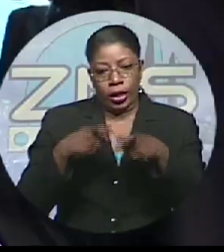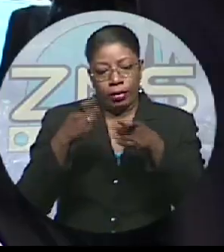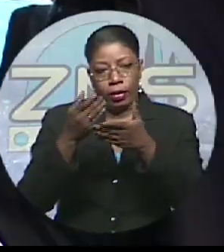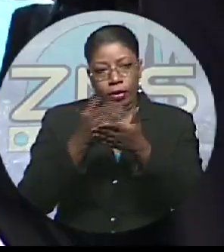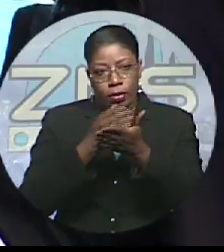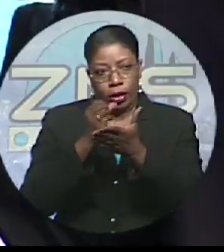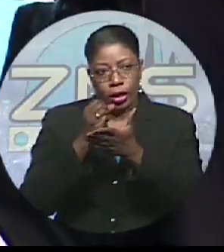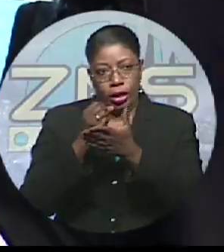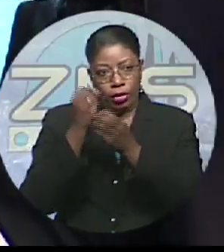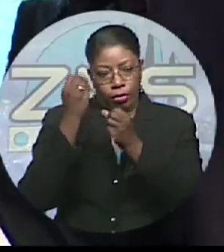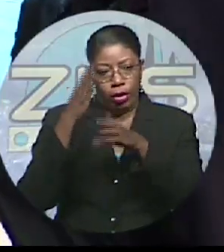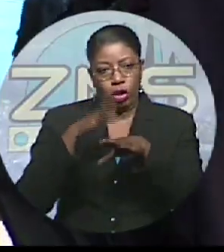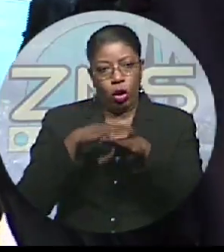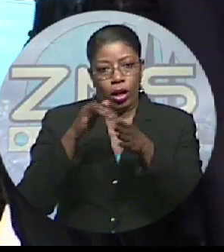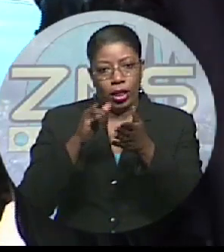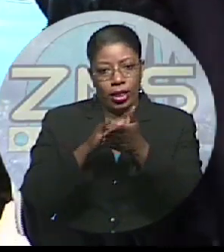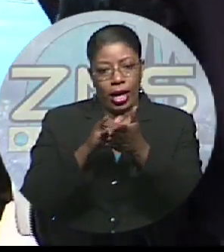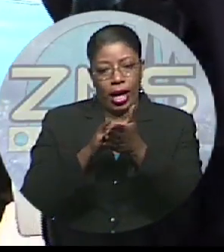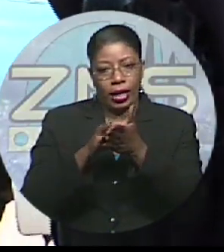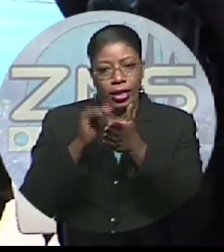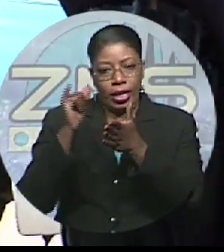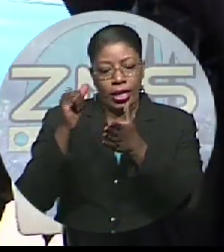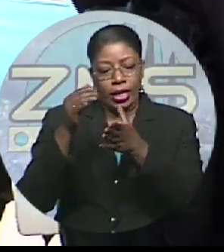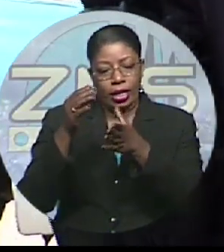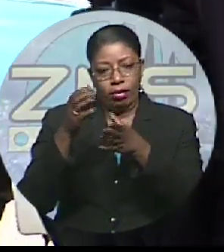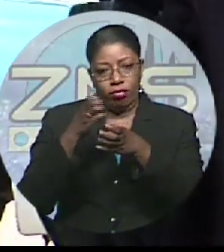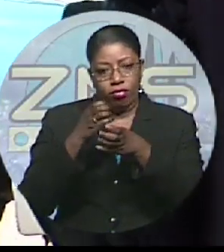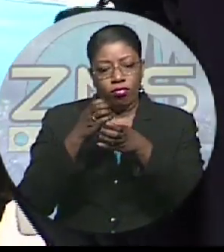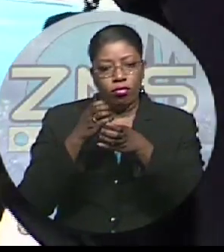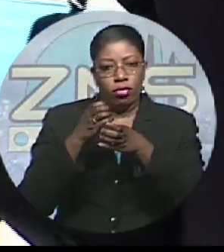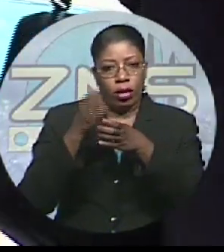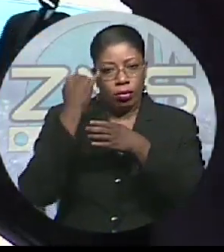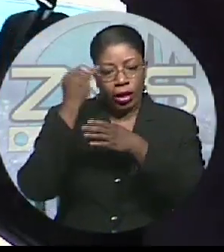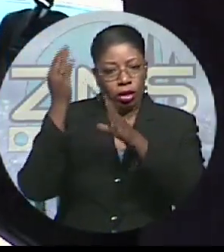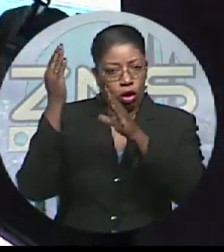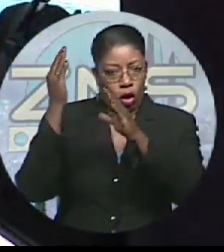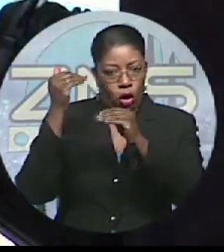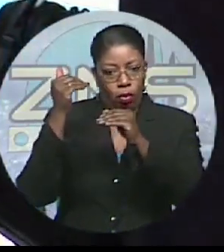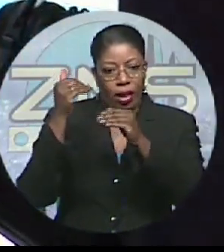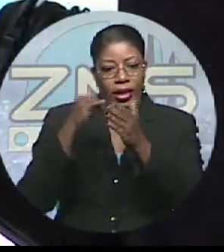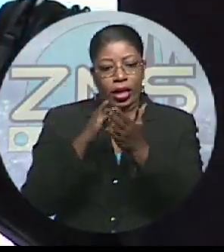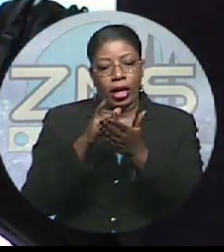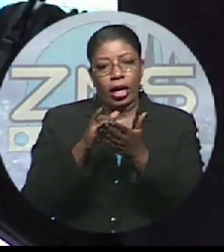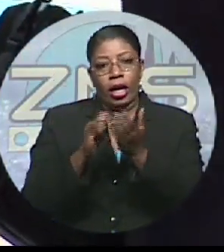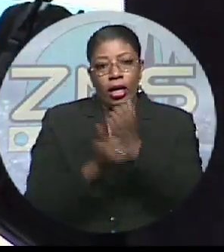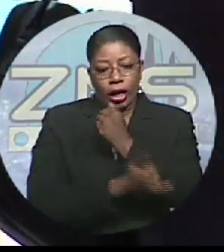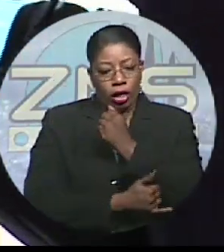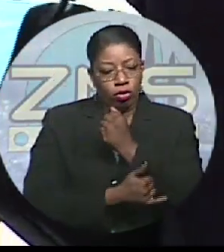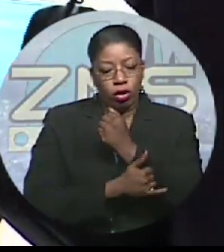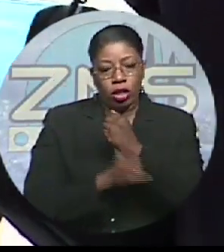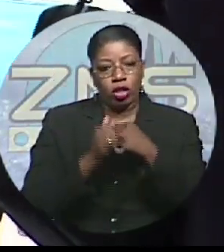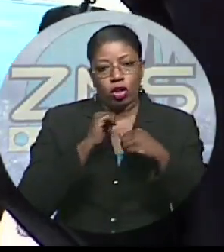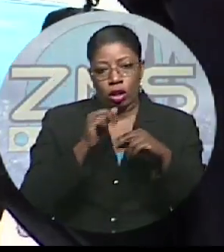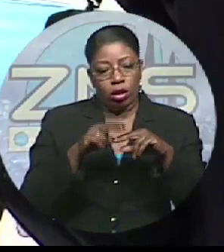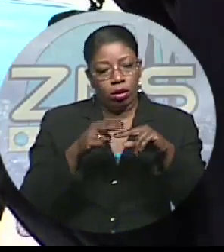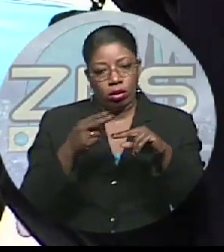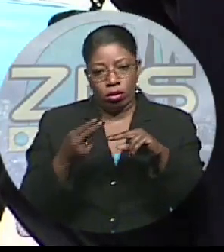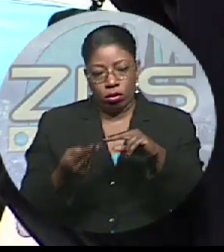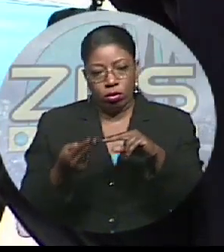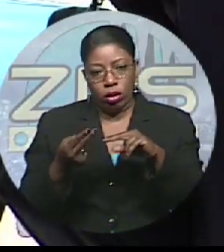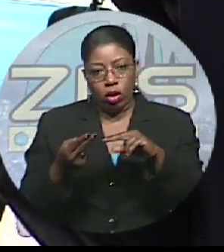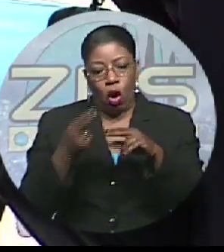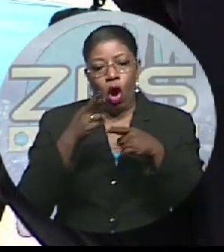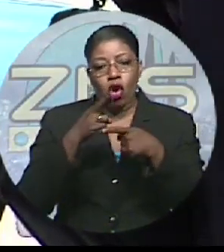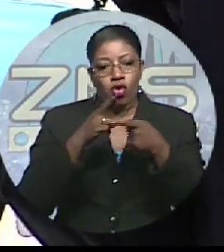that. Minister Halkitis maintains some level of optimism that the country won't receive a further downgrade, but again admits that the country's upcoming